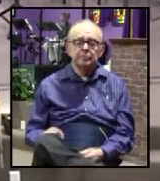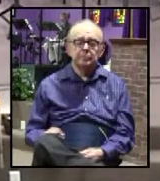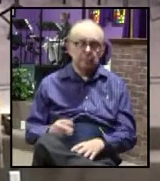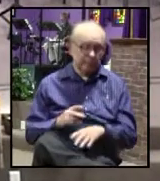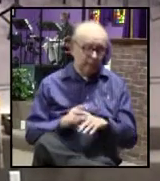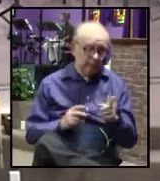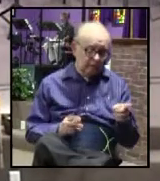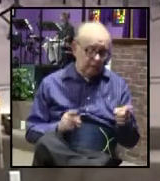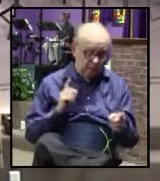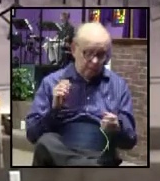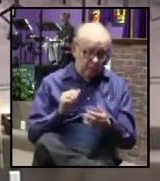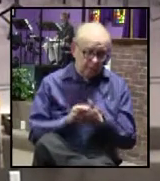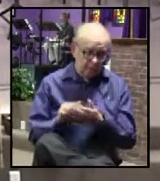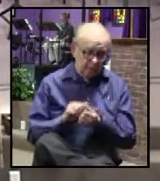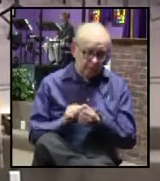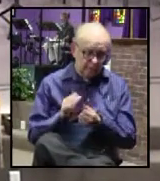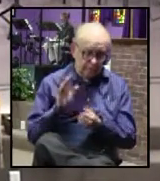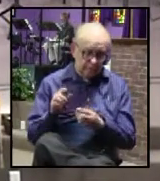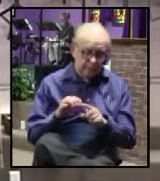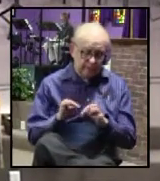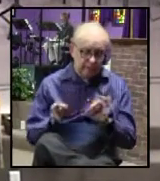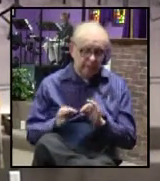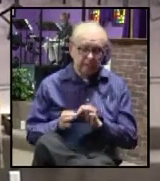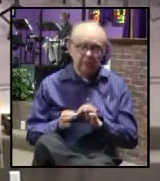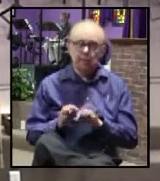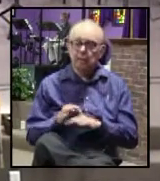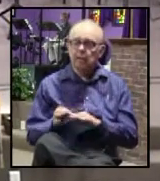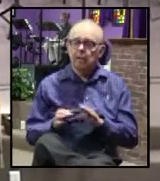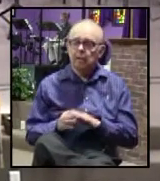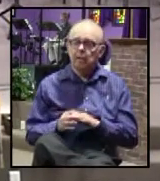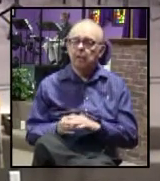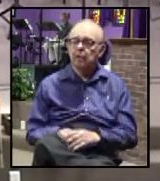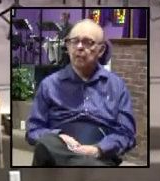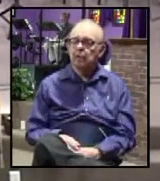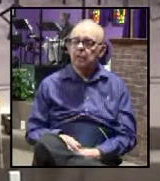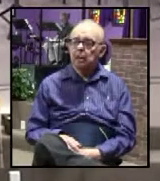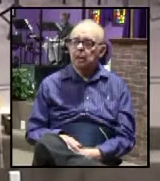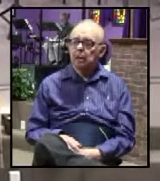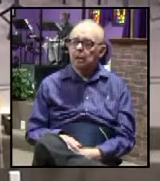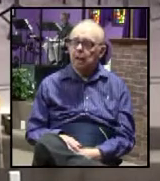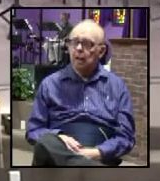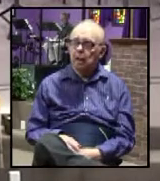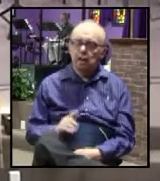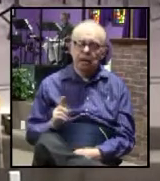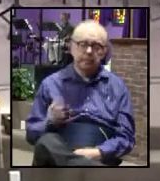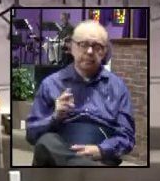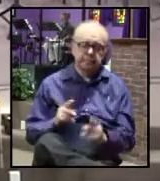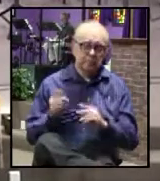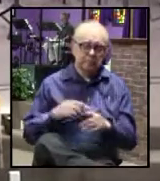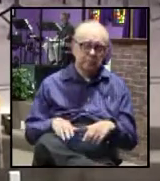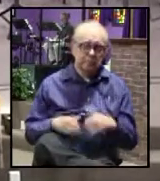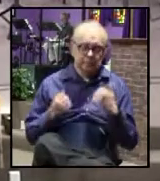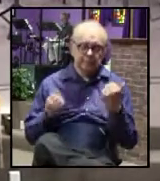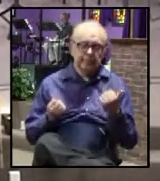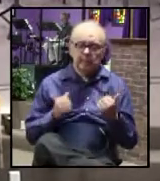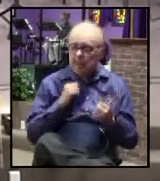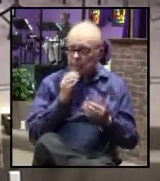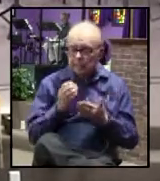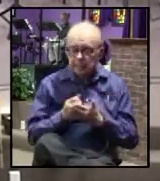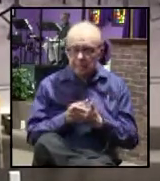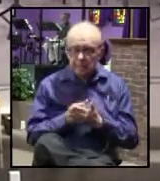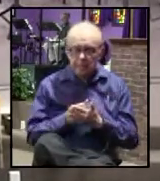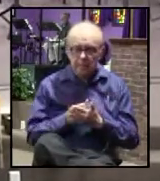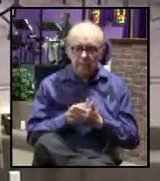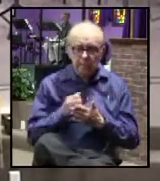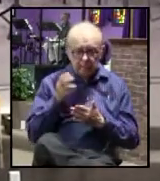Peter, I'm going to wash your feet. There are going to be people in your life that don't